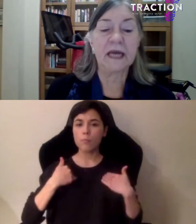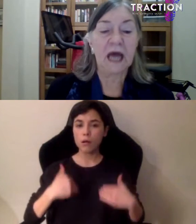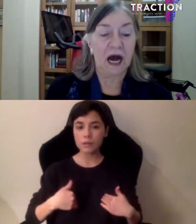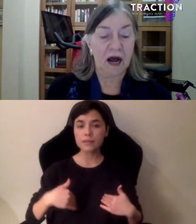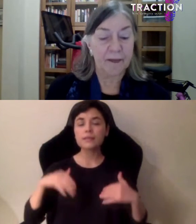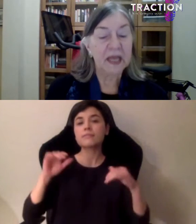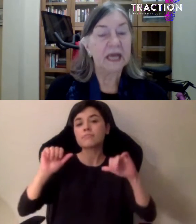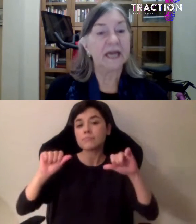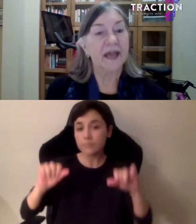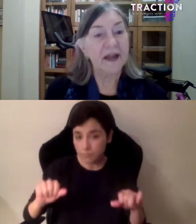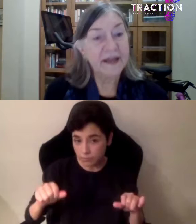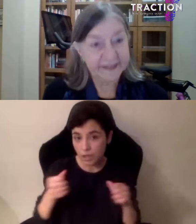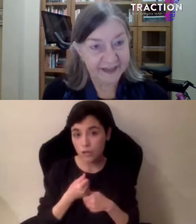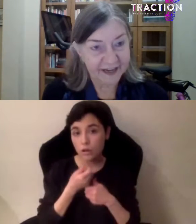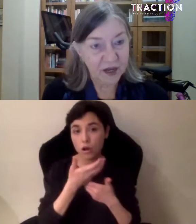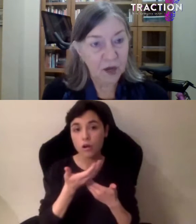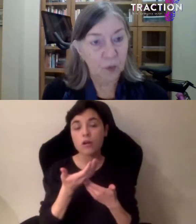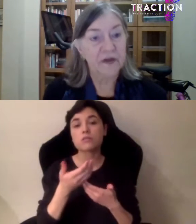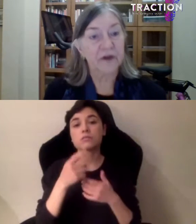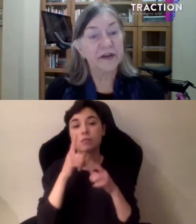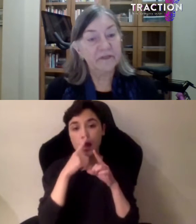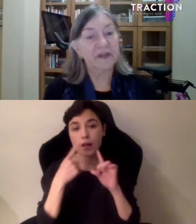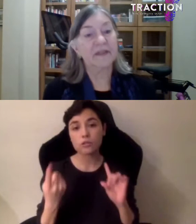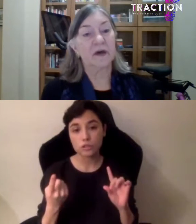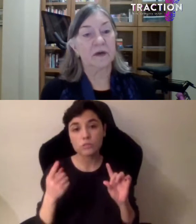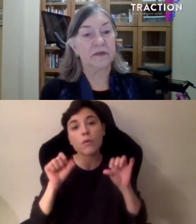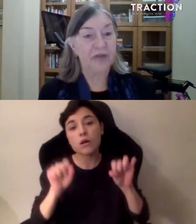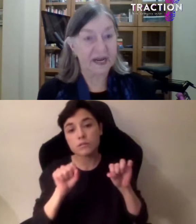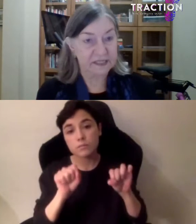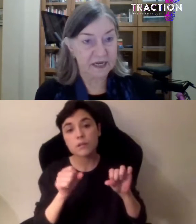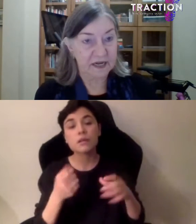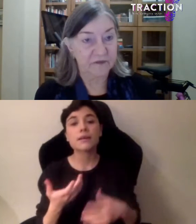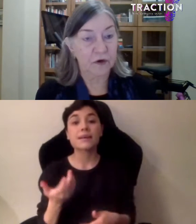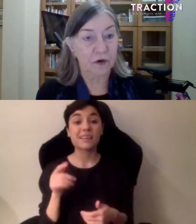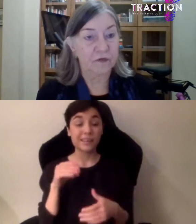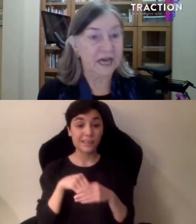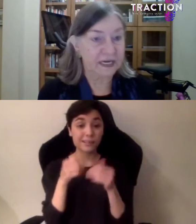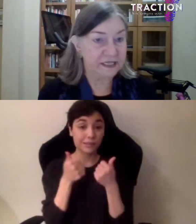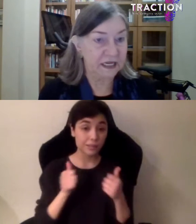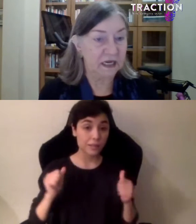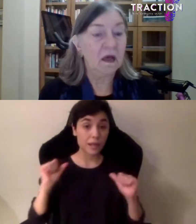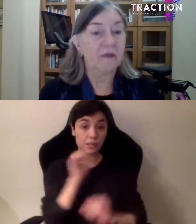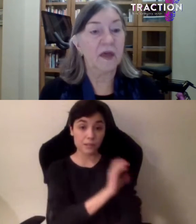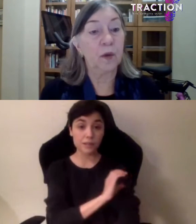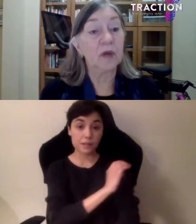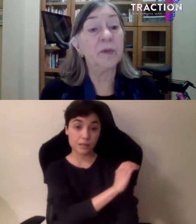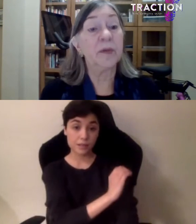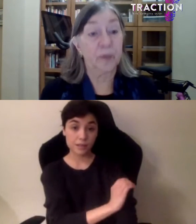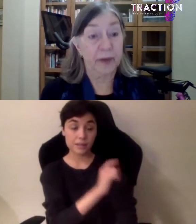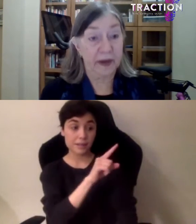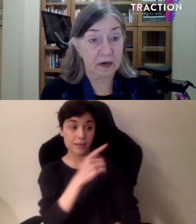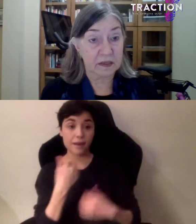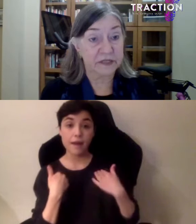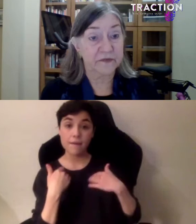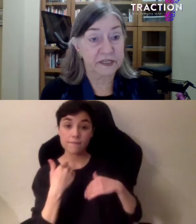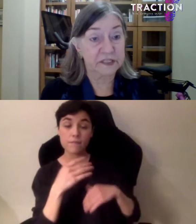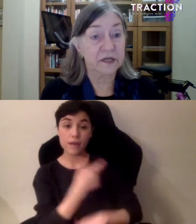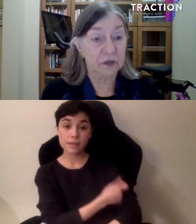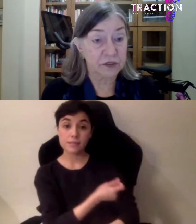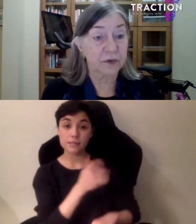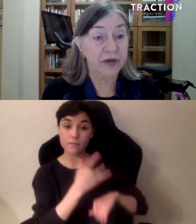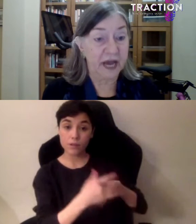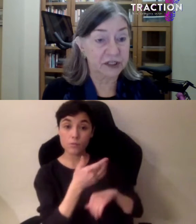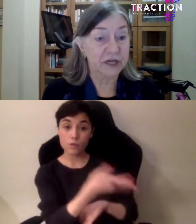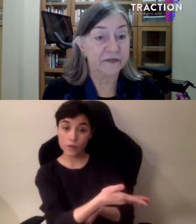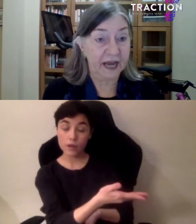people. In any clinic where they're giving the vaccine for COVID-19, they will be prepared to face